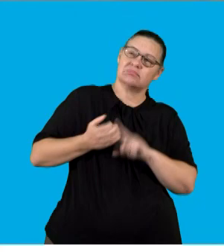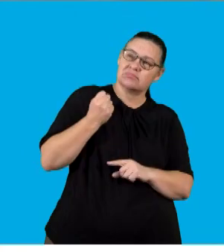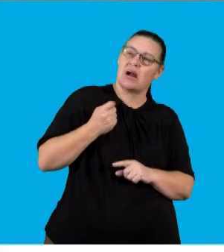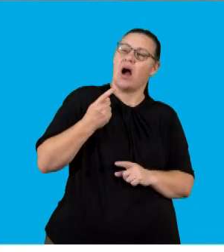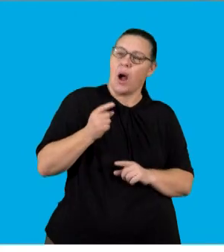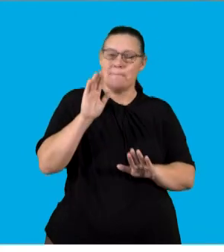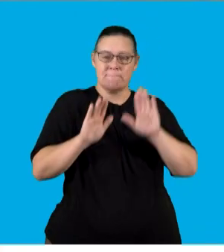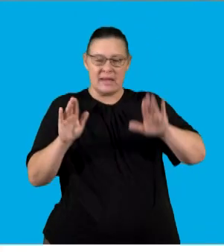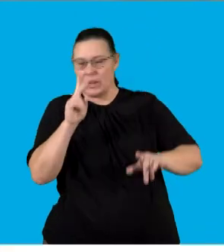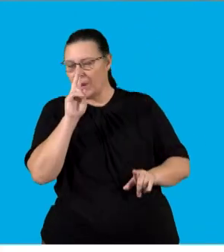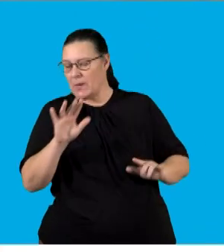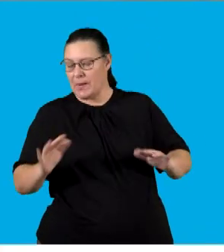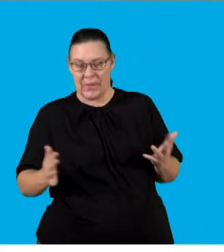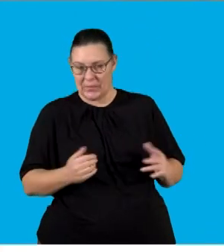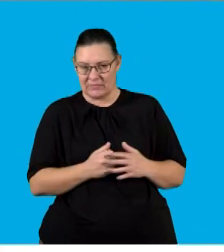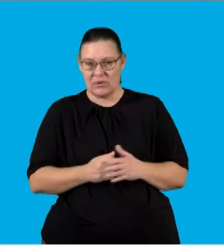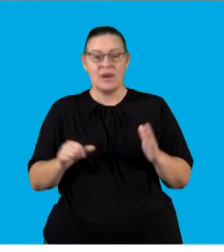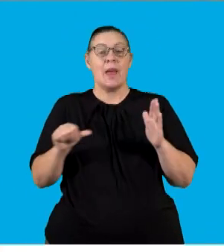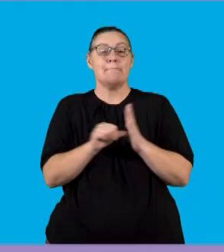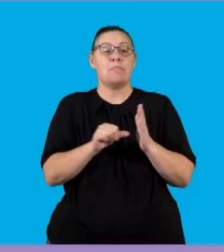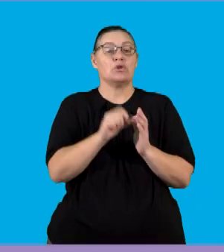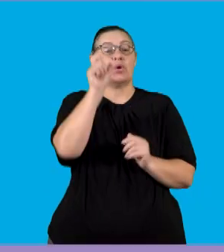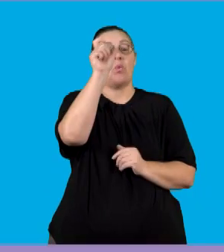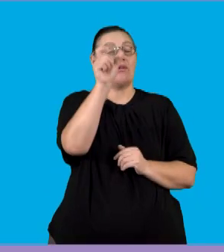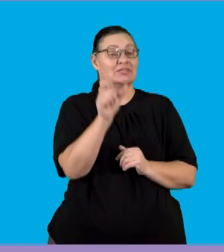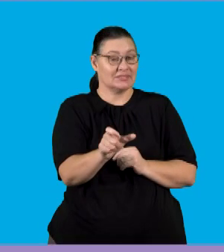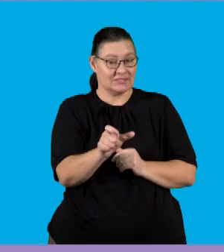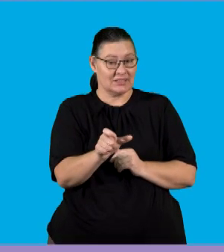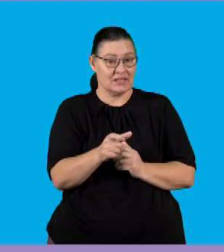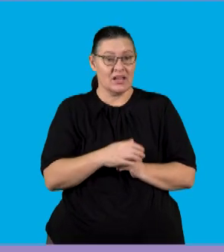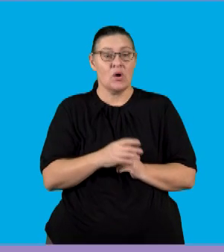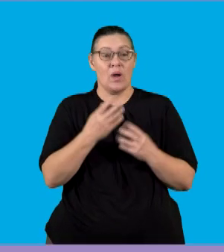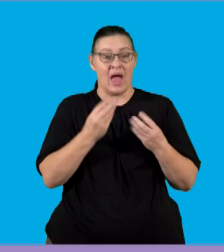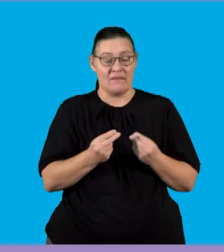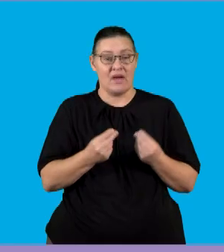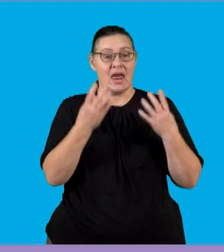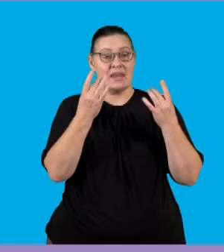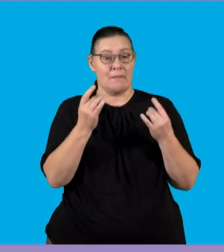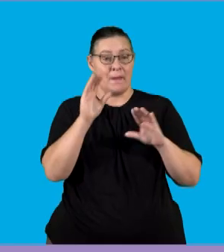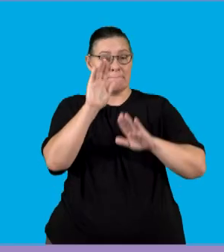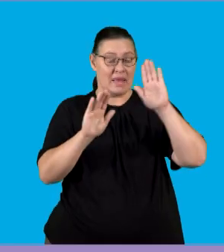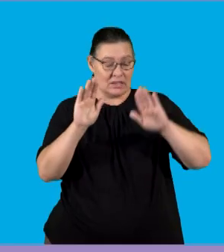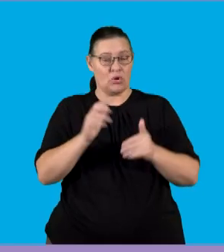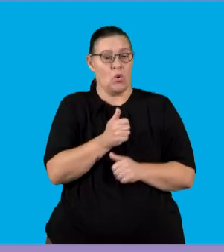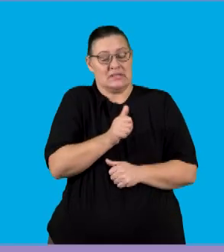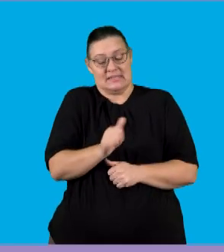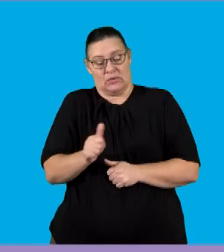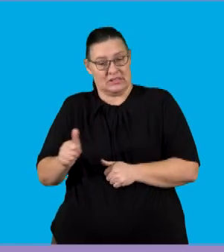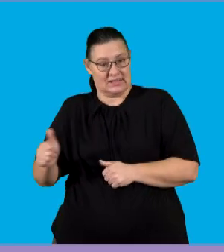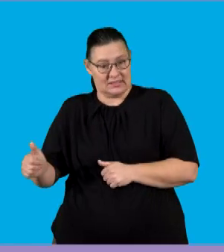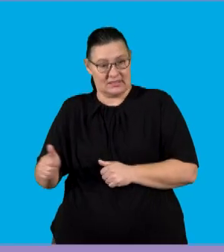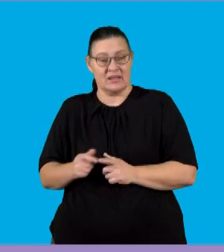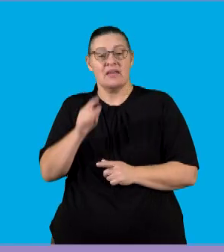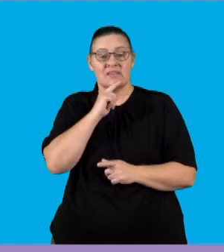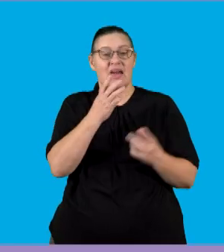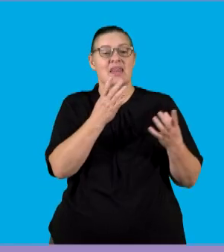ourselves of patterns. Let's look at the keywords that we are going to be using during this lesson. So we have there a numeric pattern or sequence,